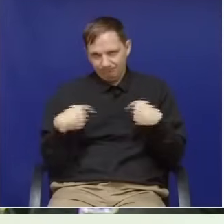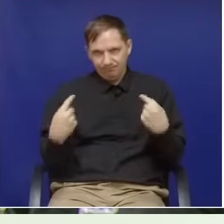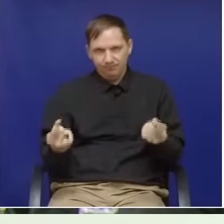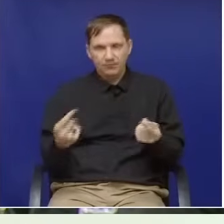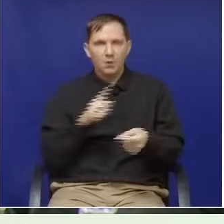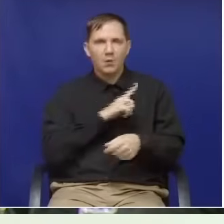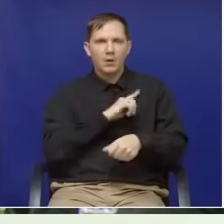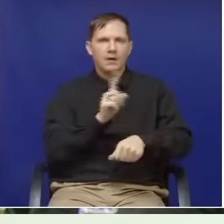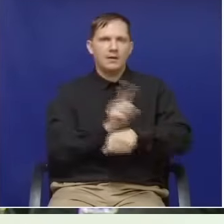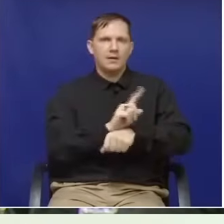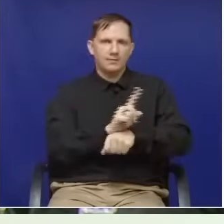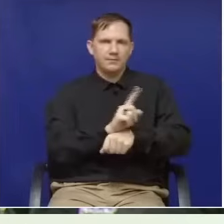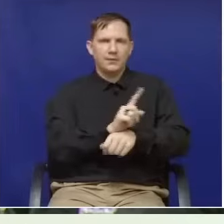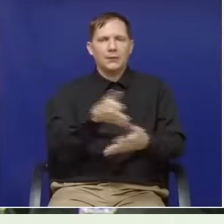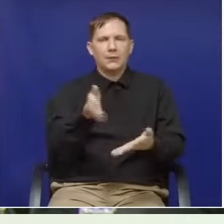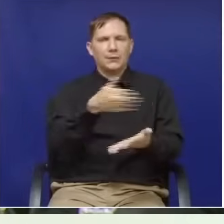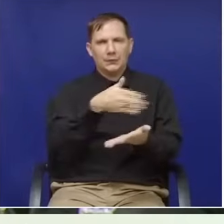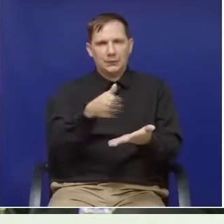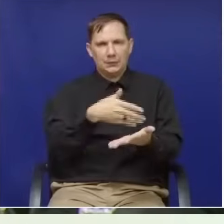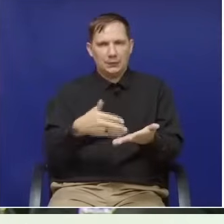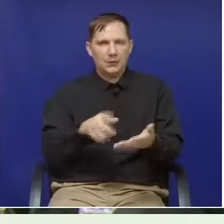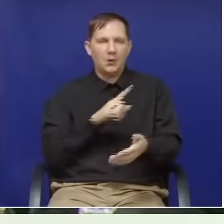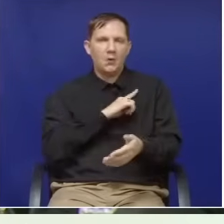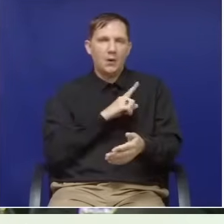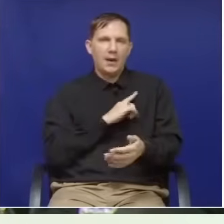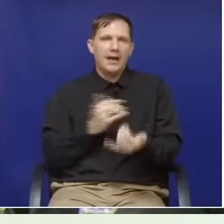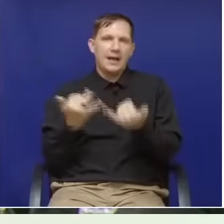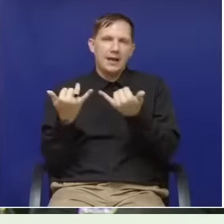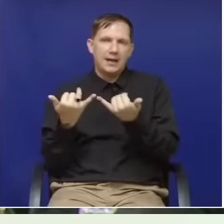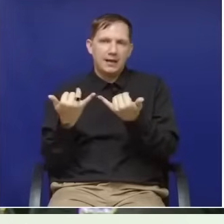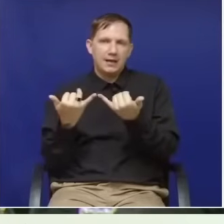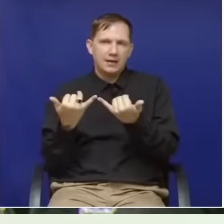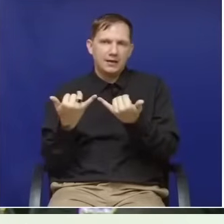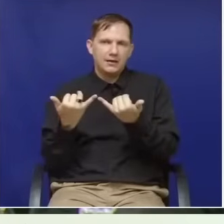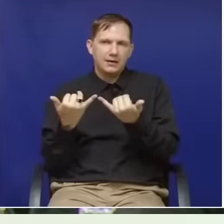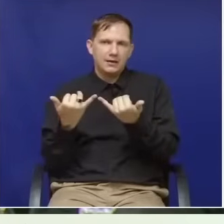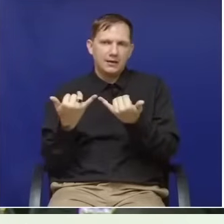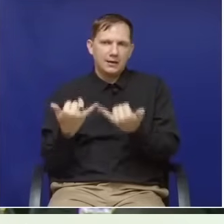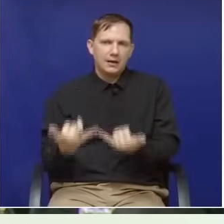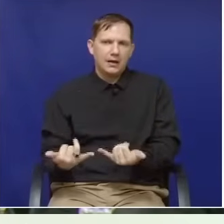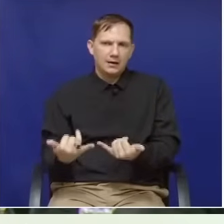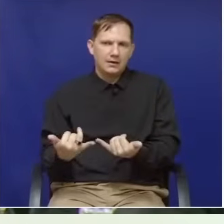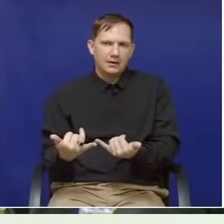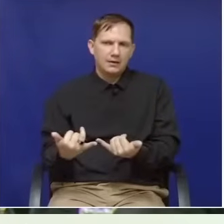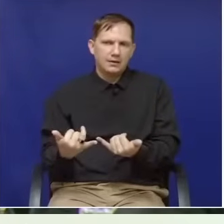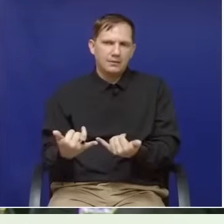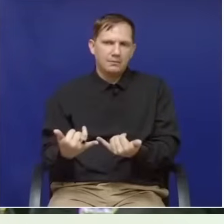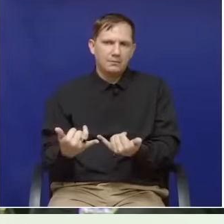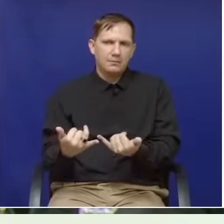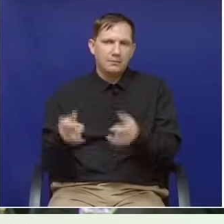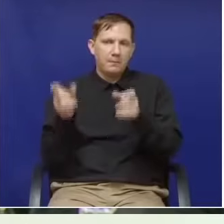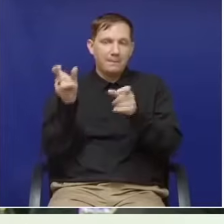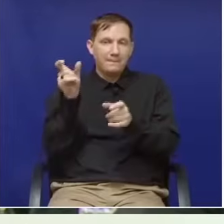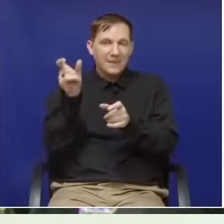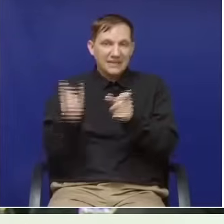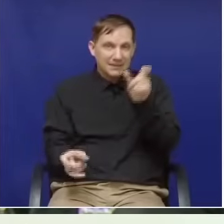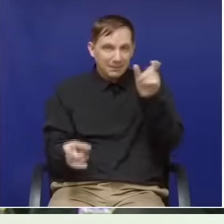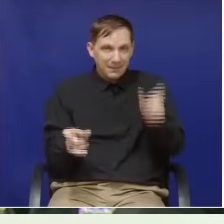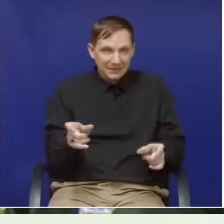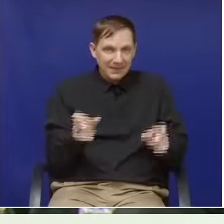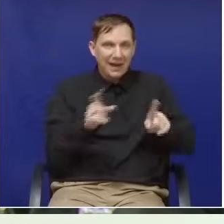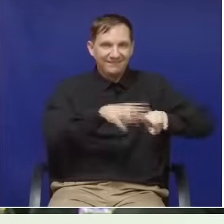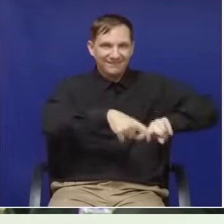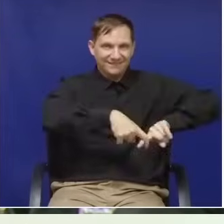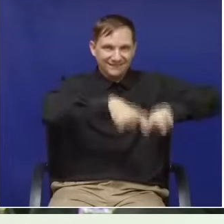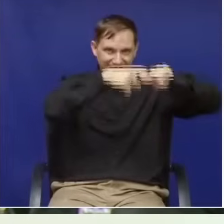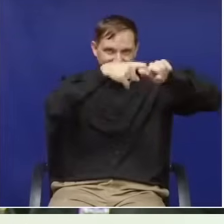temporary vacant as a result of the current incumbents being on suspension. It was necessary